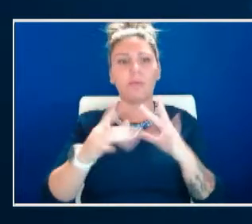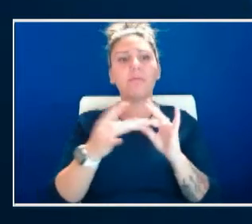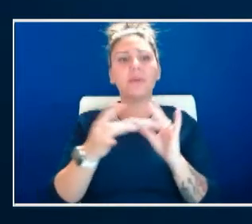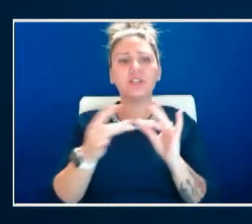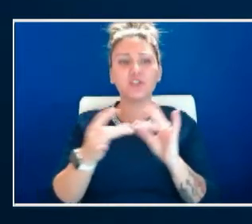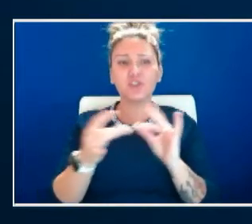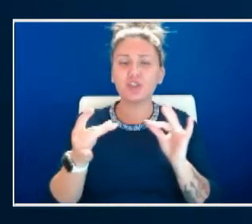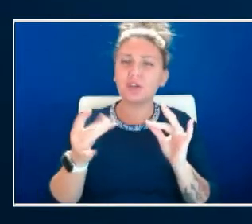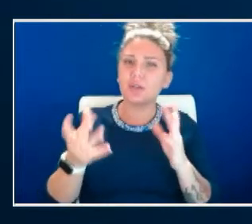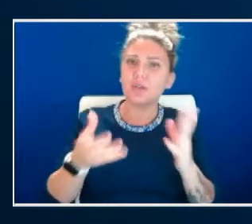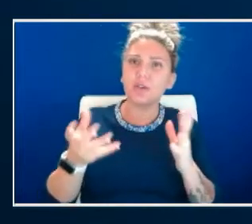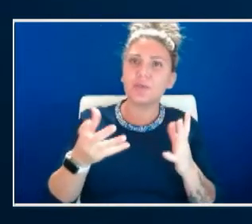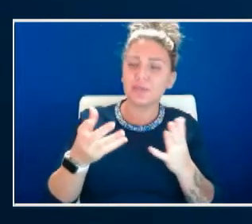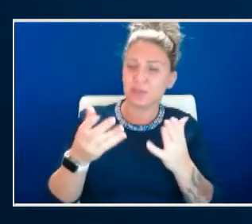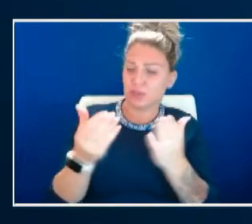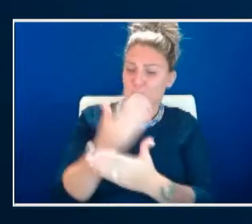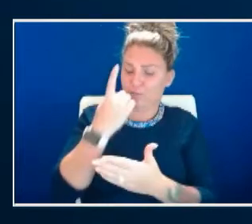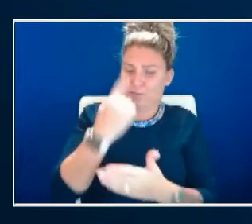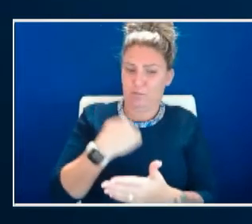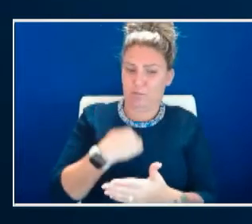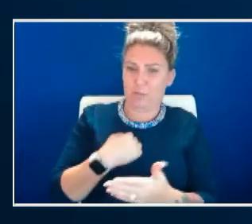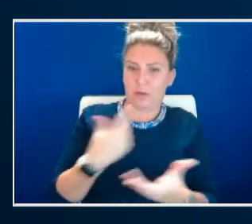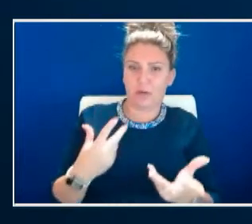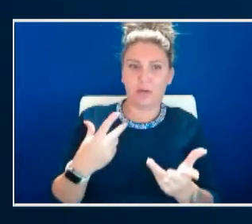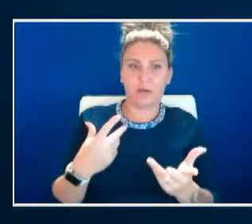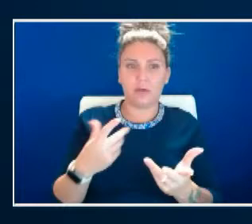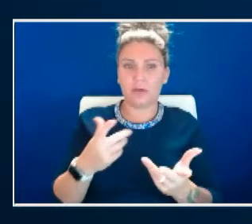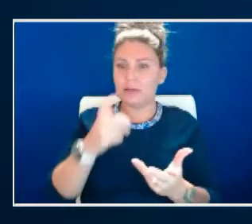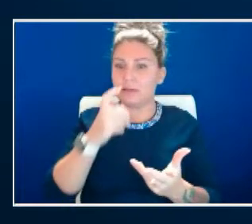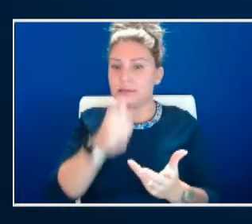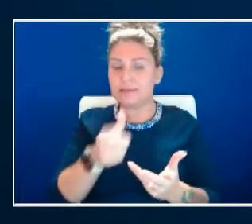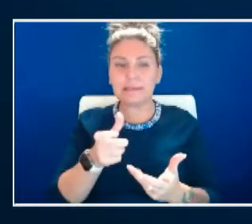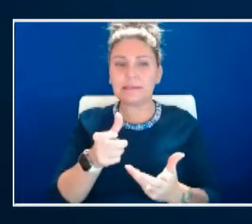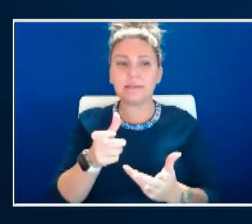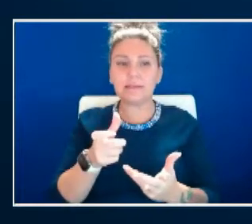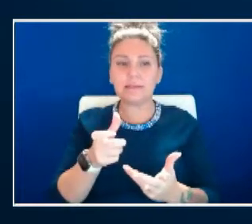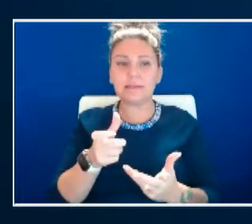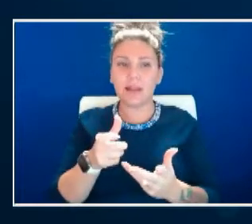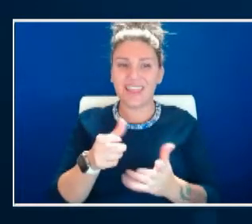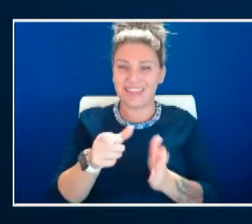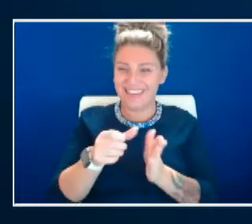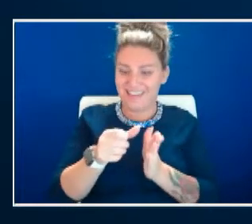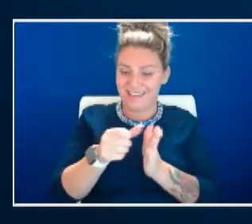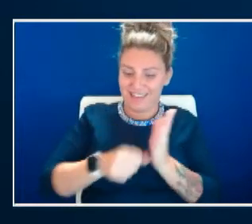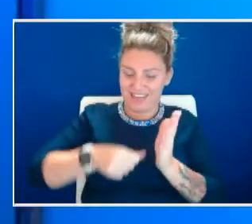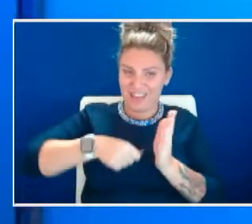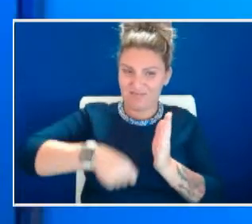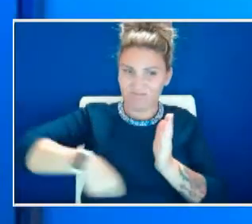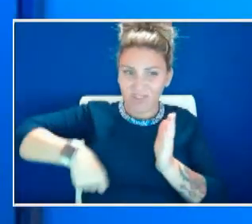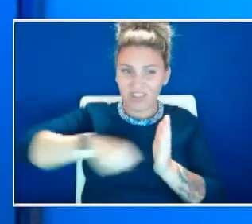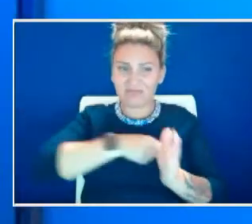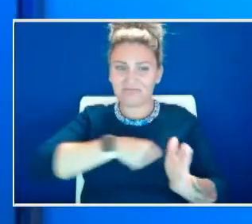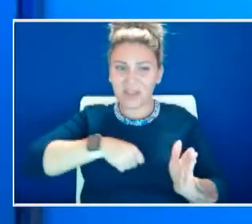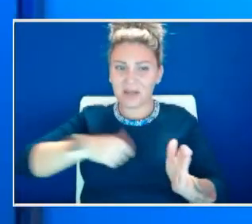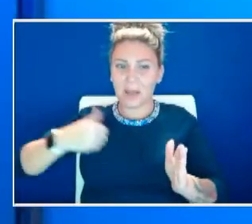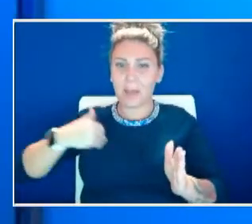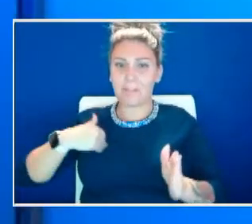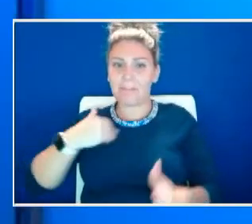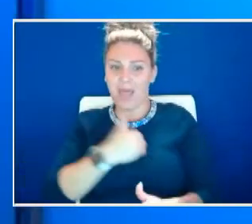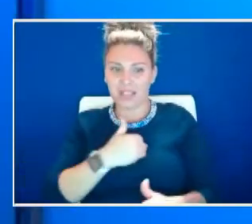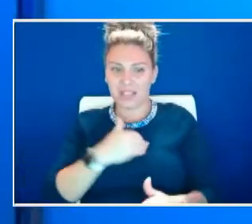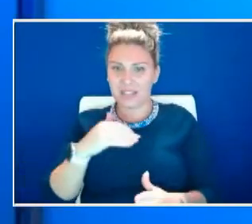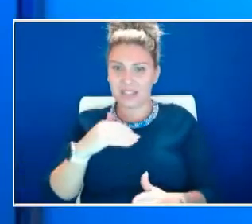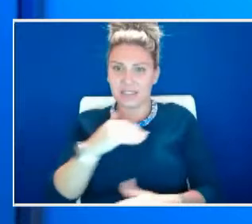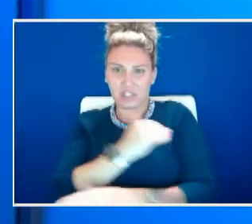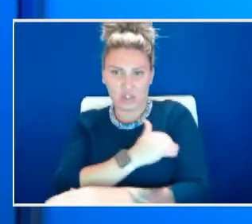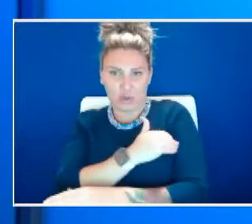it was new to me in the fact that no longer did they cut through the skin of the muscle, like completely. I still wanted